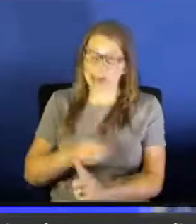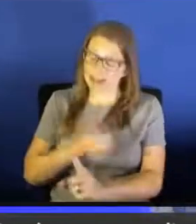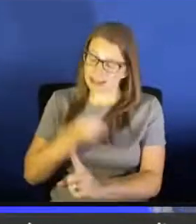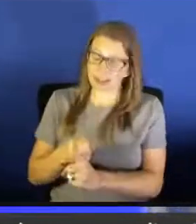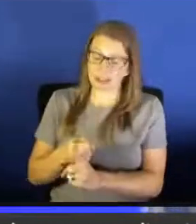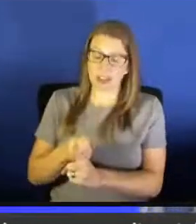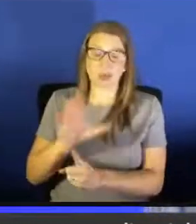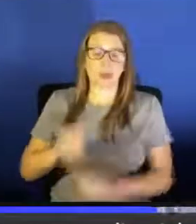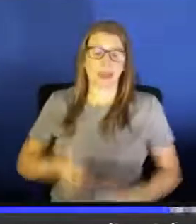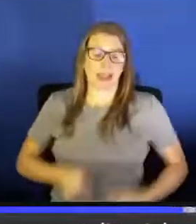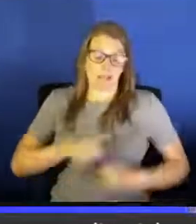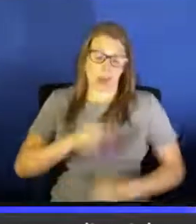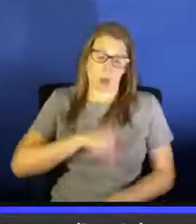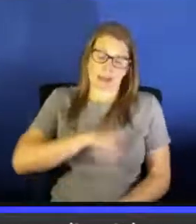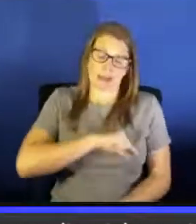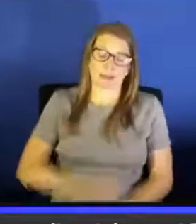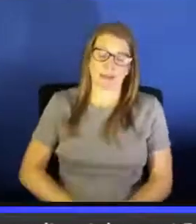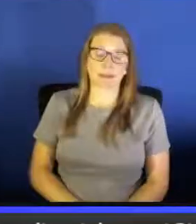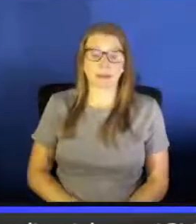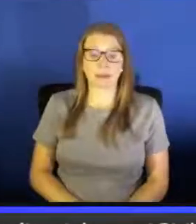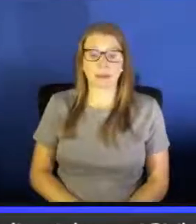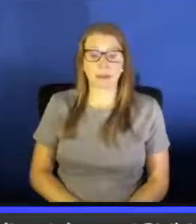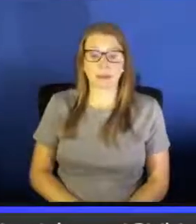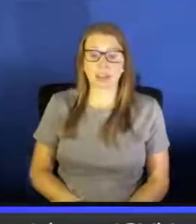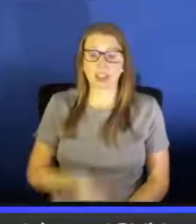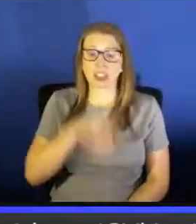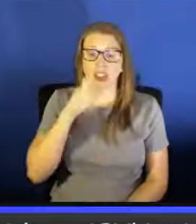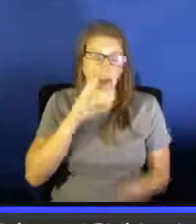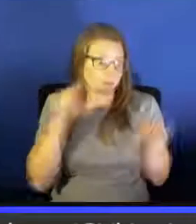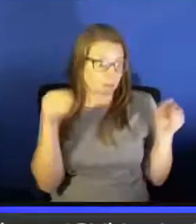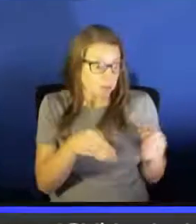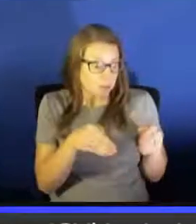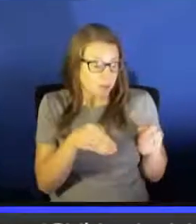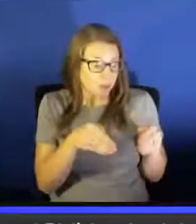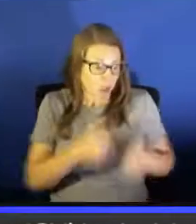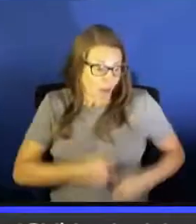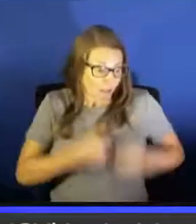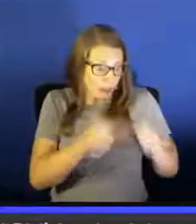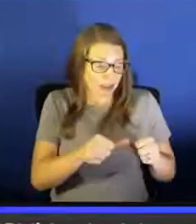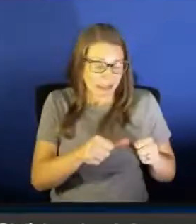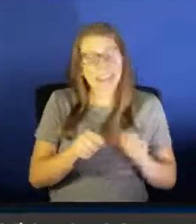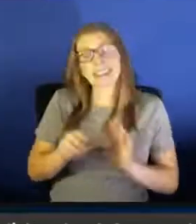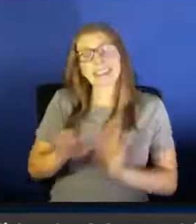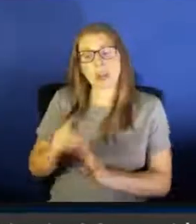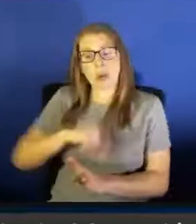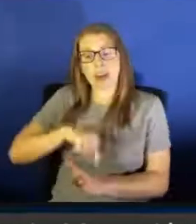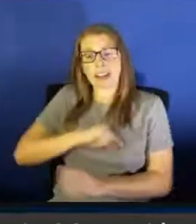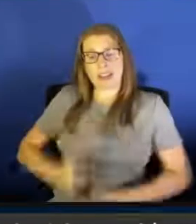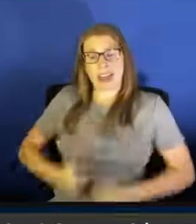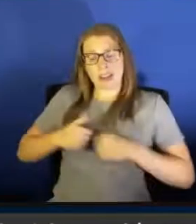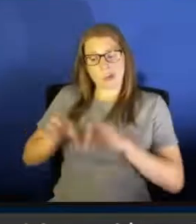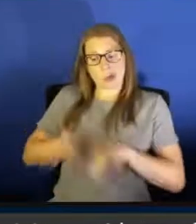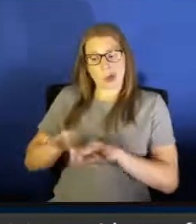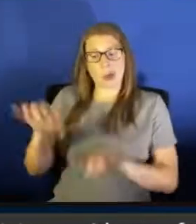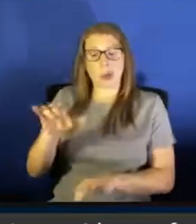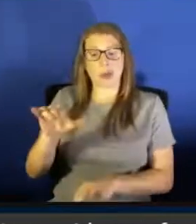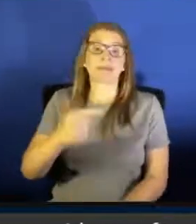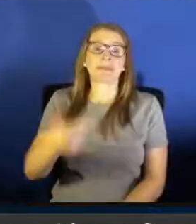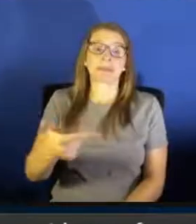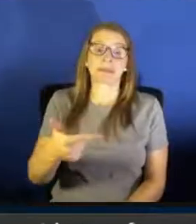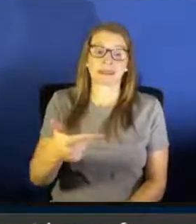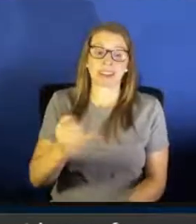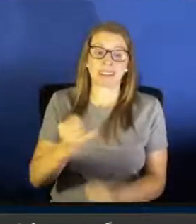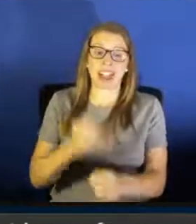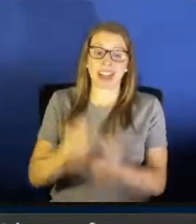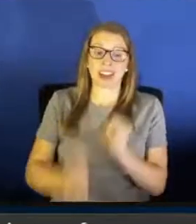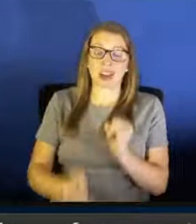get lost in the just looking only at survival, but also looking at quality of life for our patients. Well said. Dr. Wolf Birchfield, final thoughts. What do you